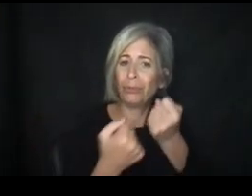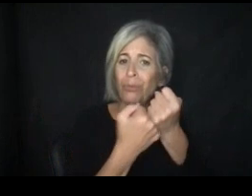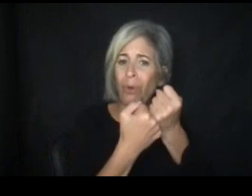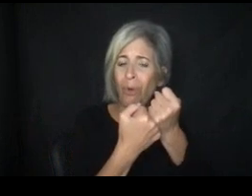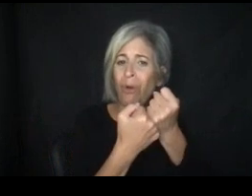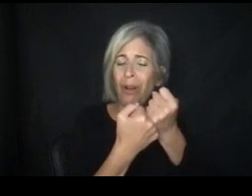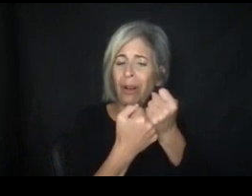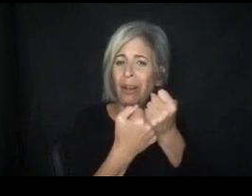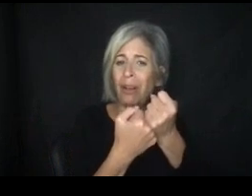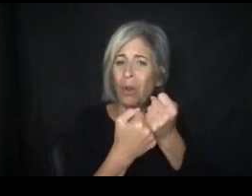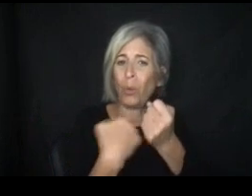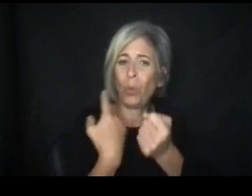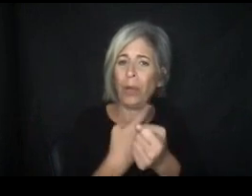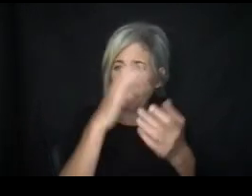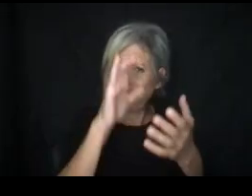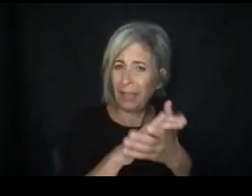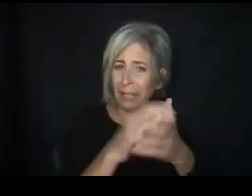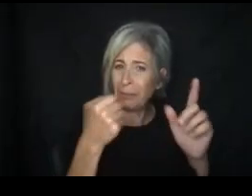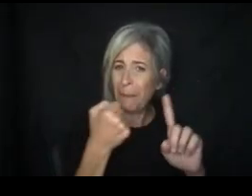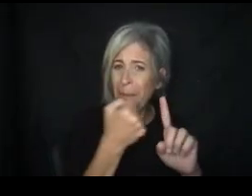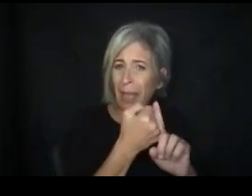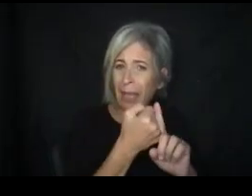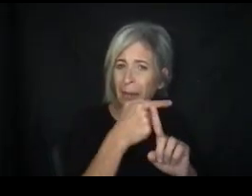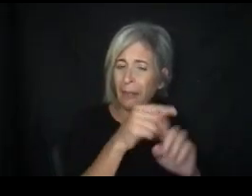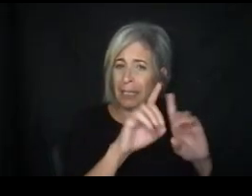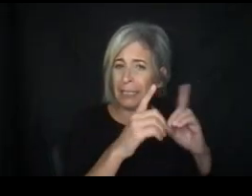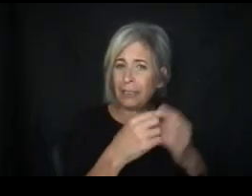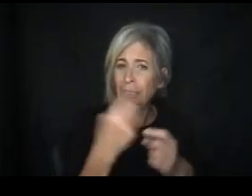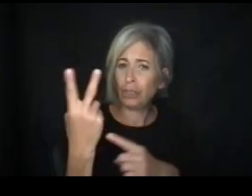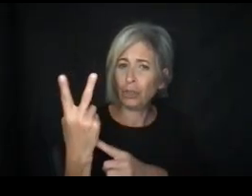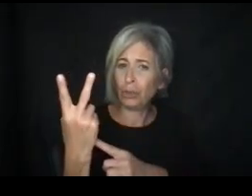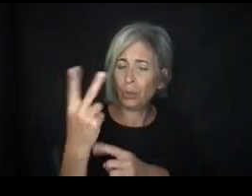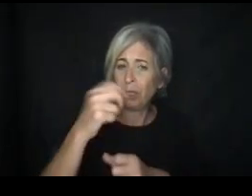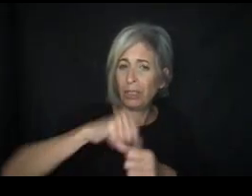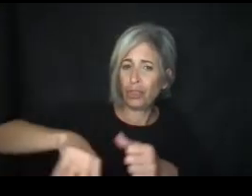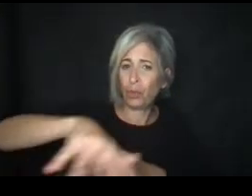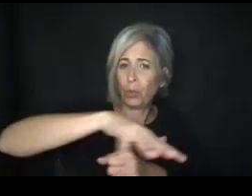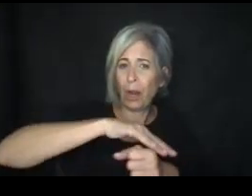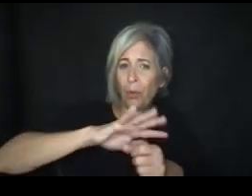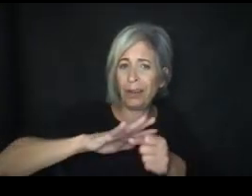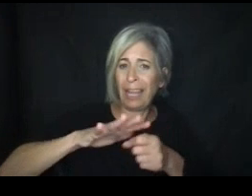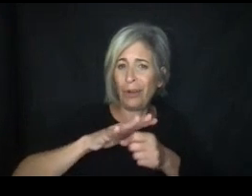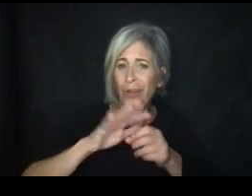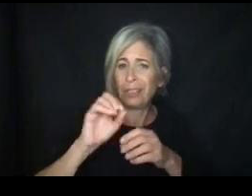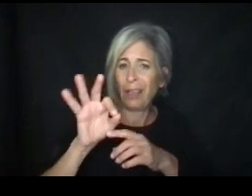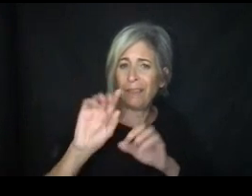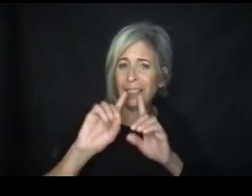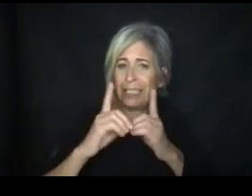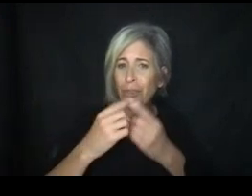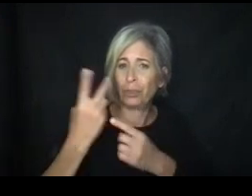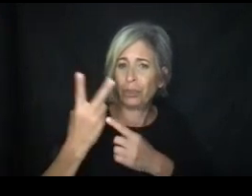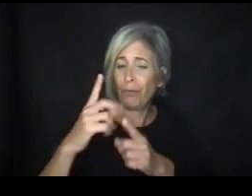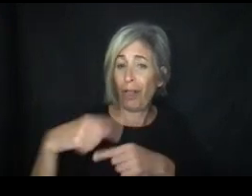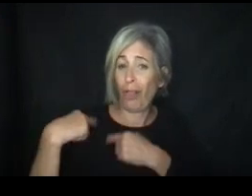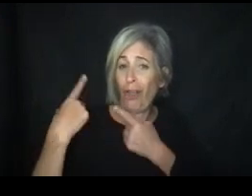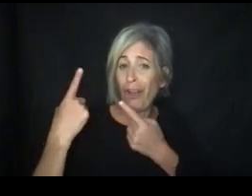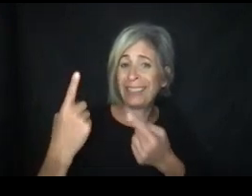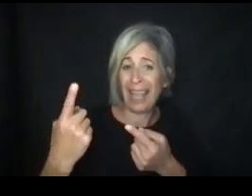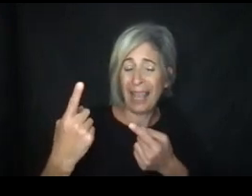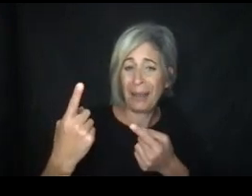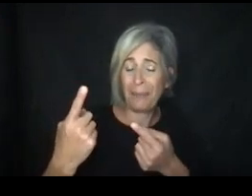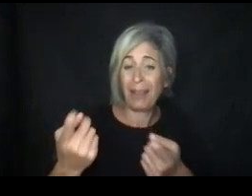we believe has been impacting District 2 and the surrounding areas of District 2 for a long time. So